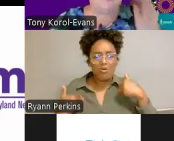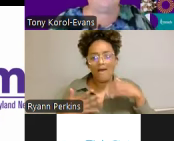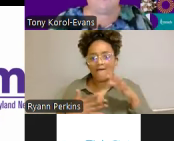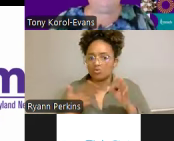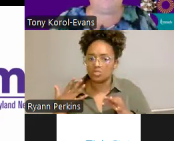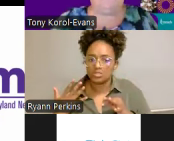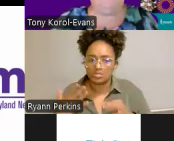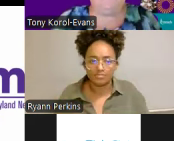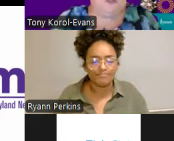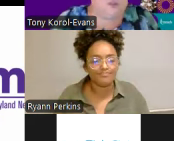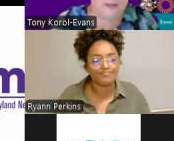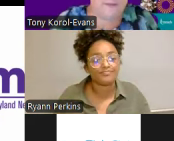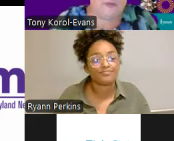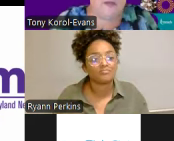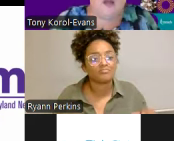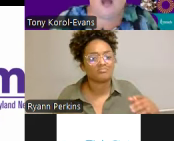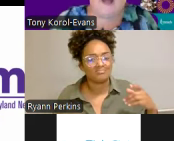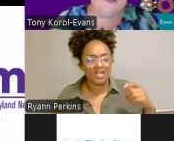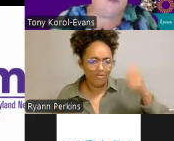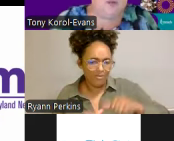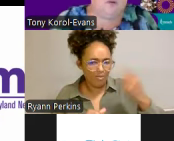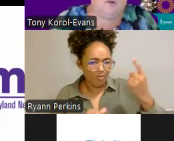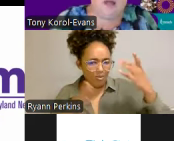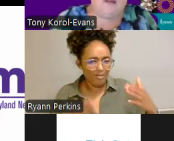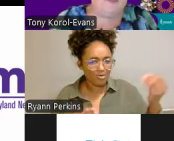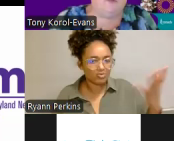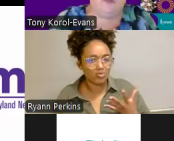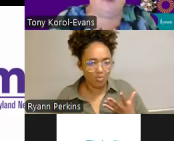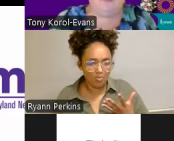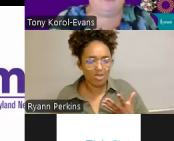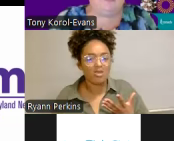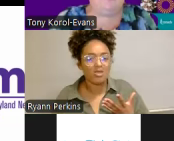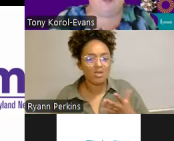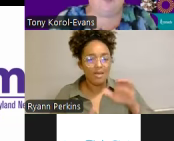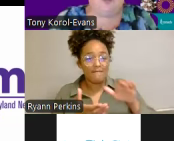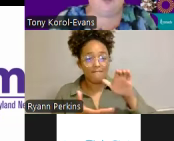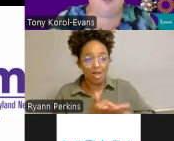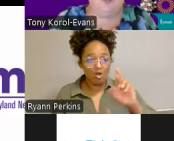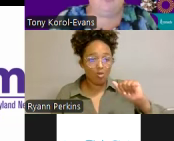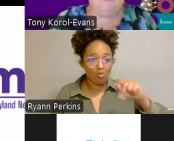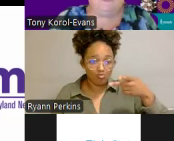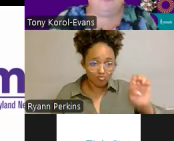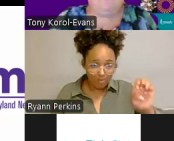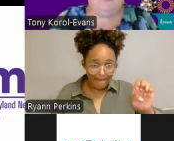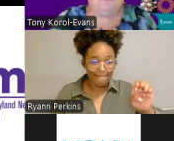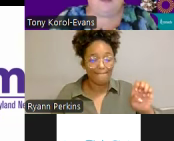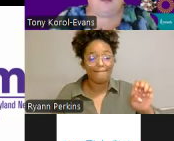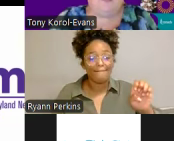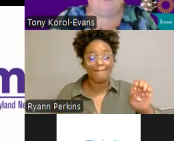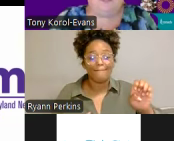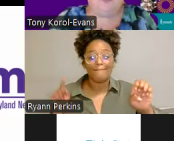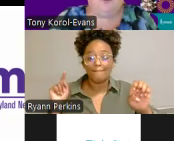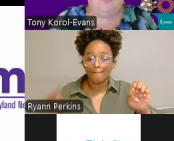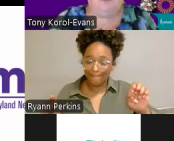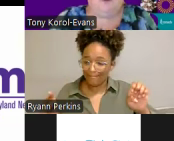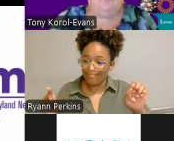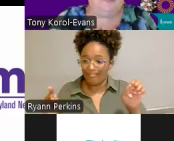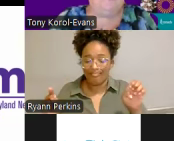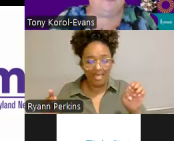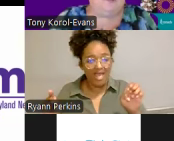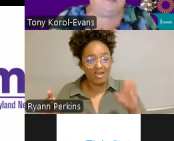rape is not as bad as stranger rape. I don't know. I've never been raped by a stranger, but I think being raped by your husband in your